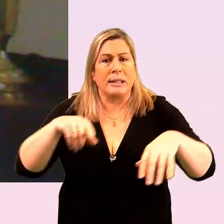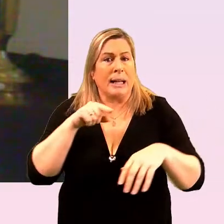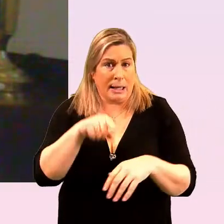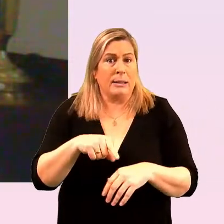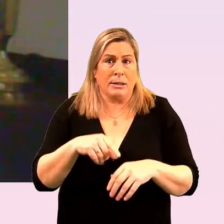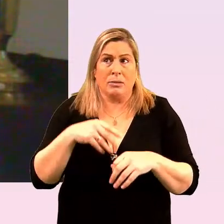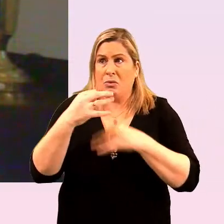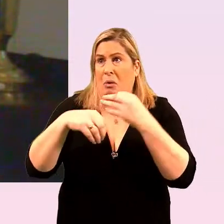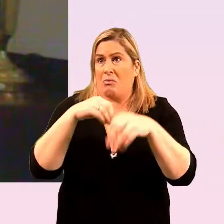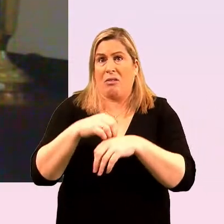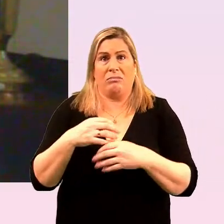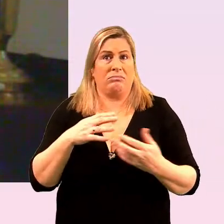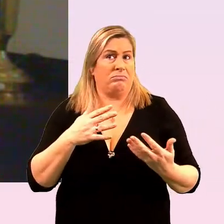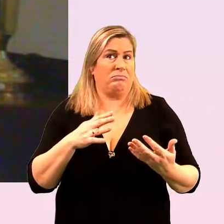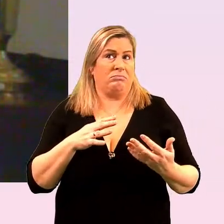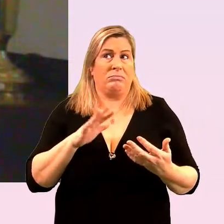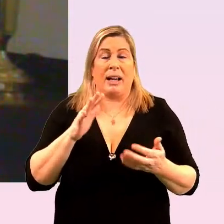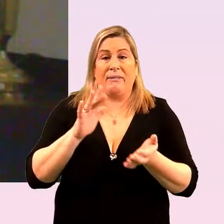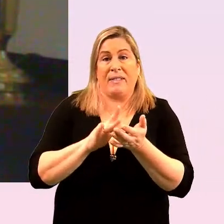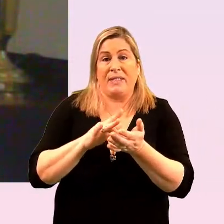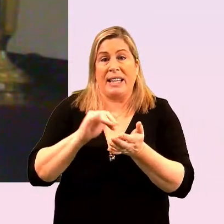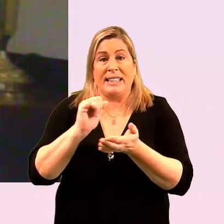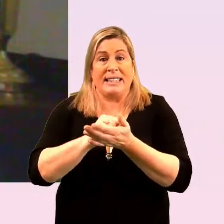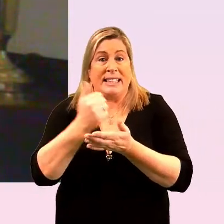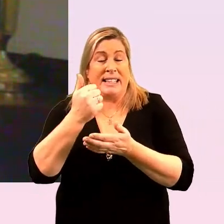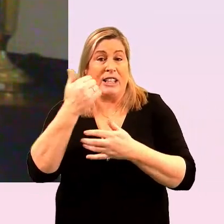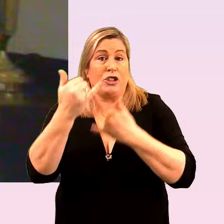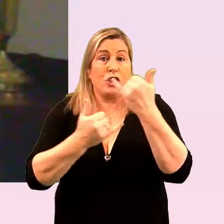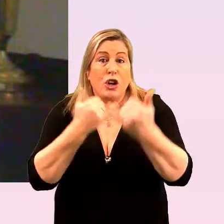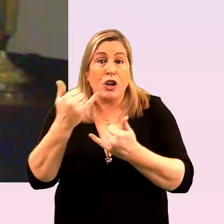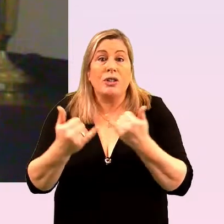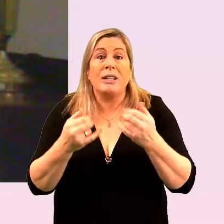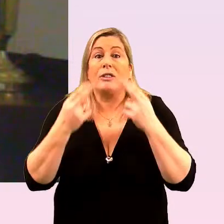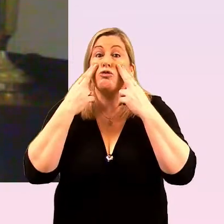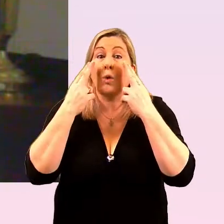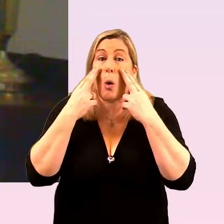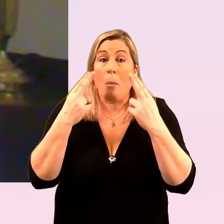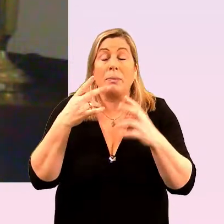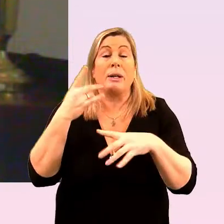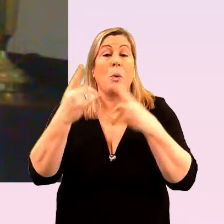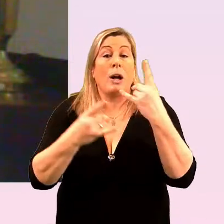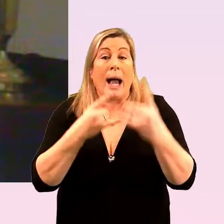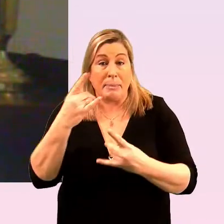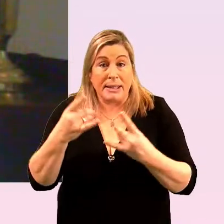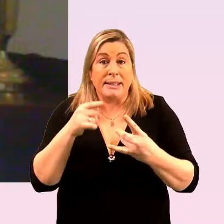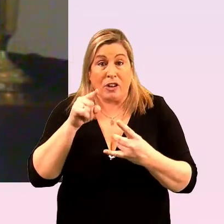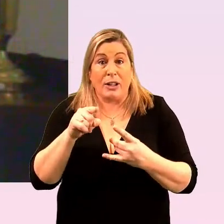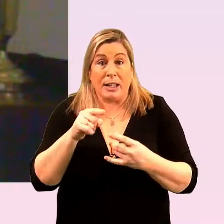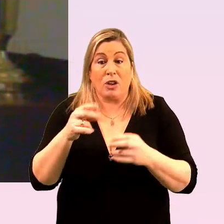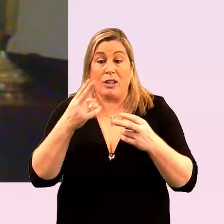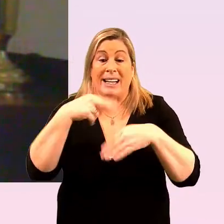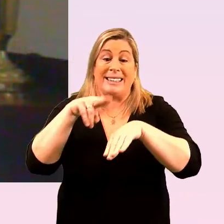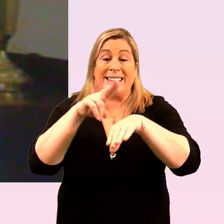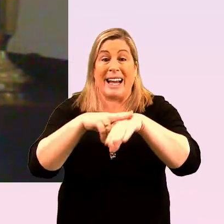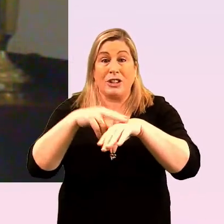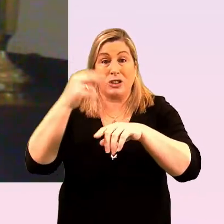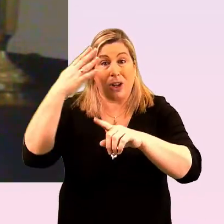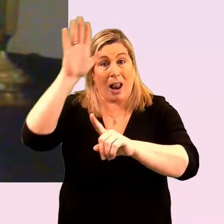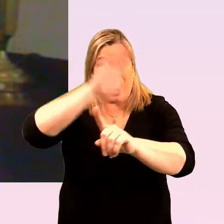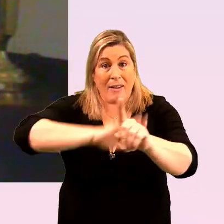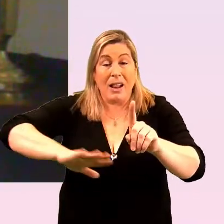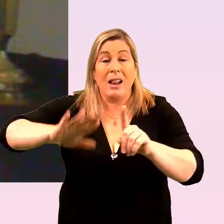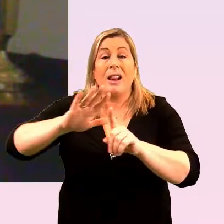on, I think, for maybe 15, 16 years. And normally what we do in that is on a national level,